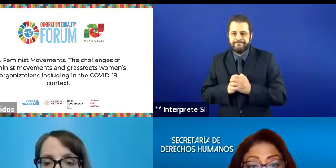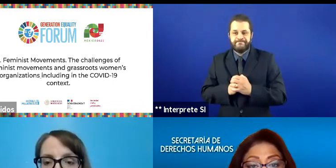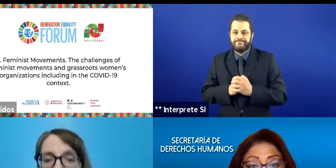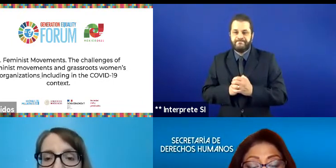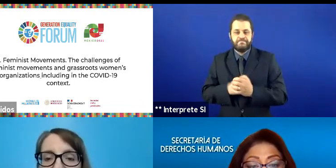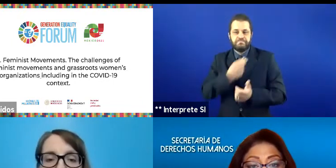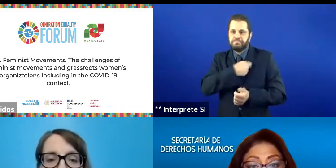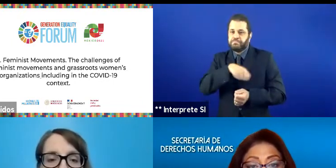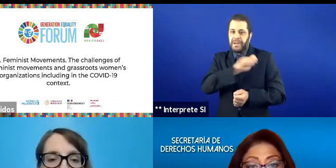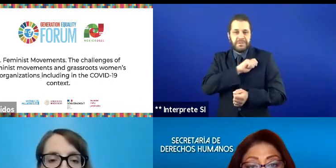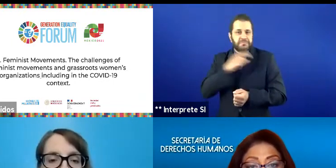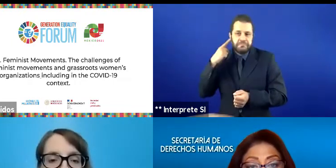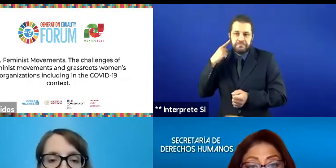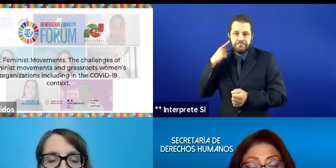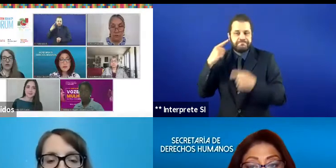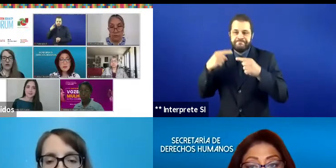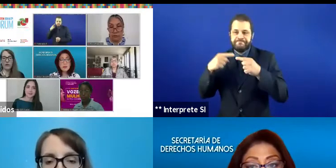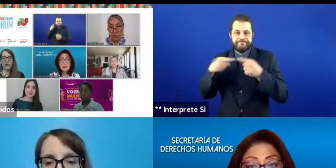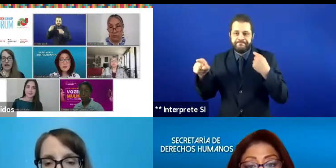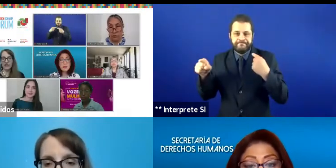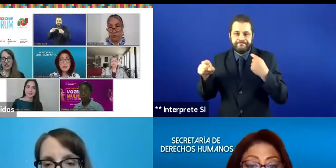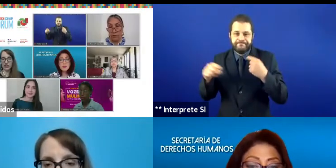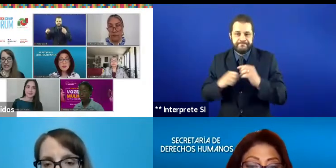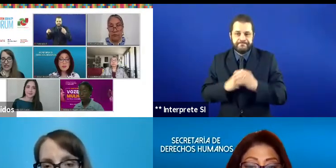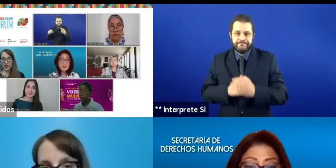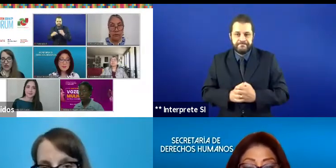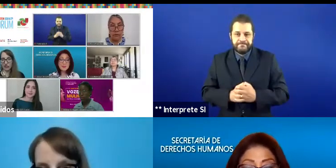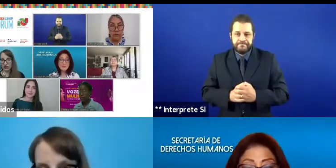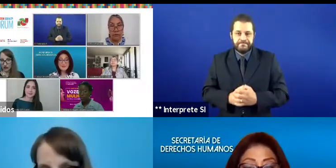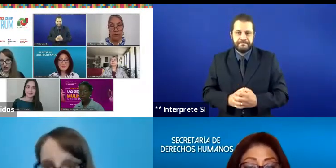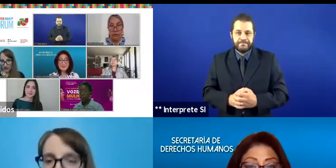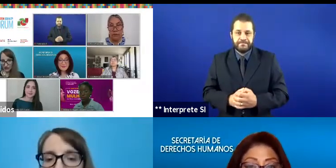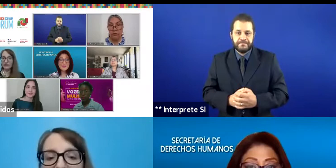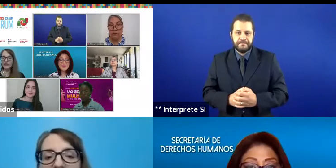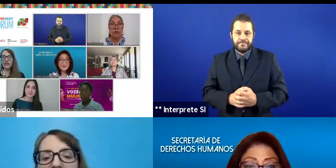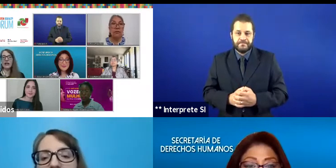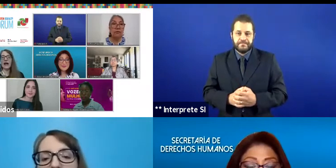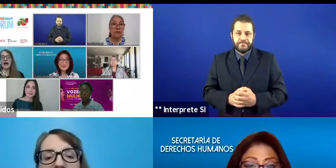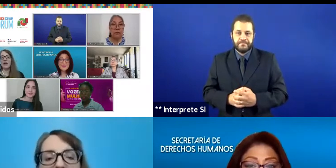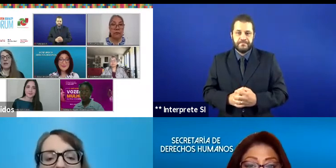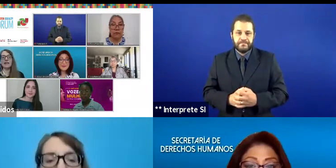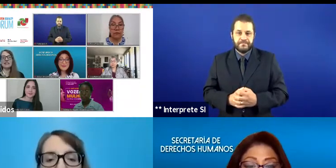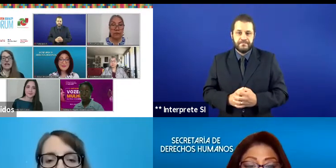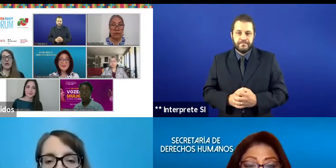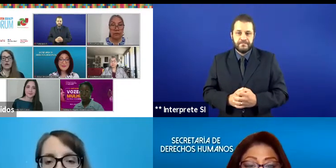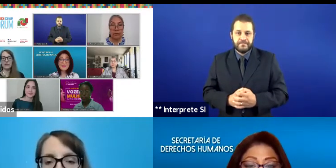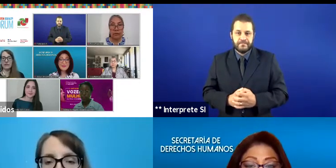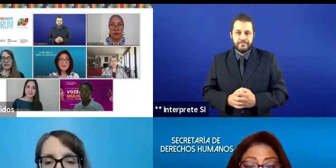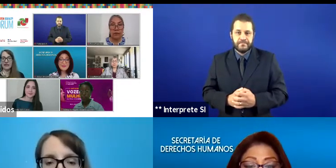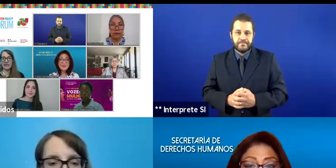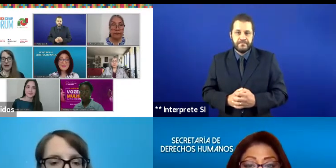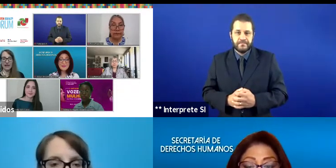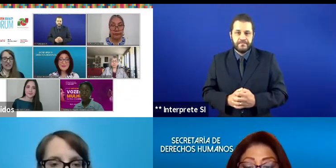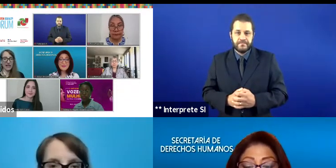language. Please click on the globe on the bottom right of your screen in order to choose your channel. Our panelists today will be speaking